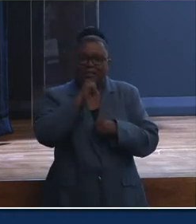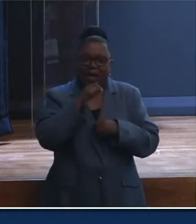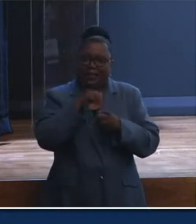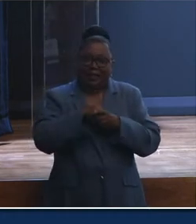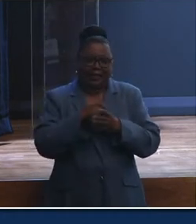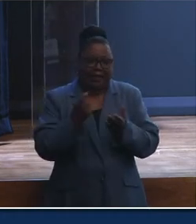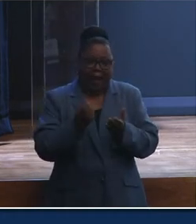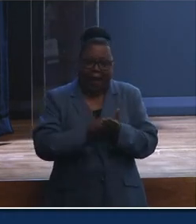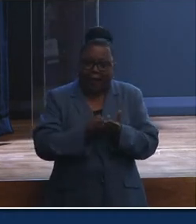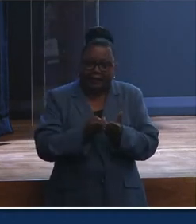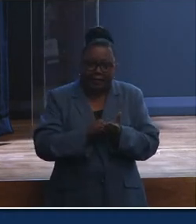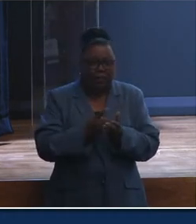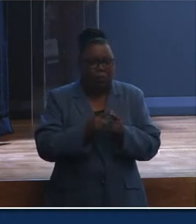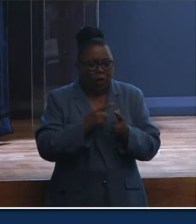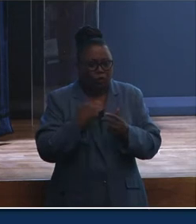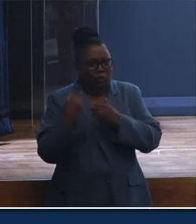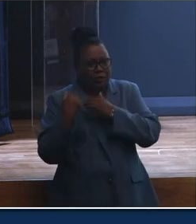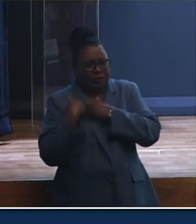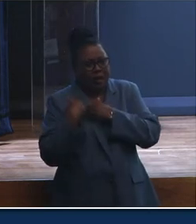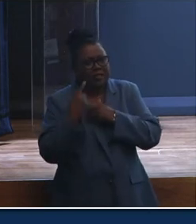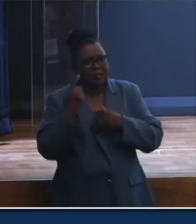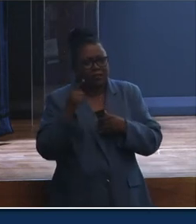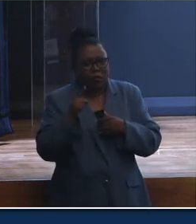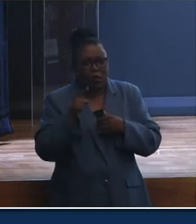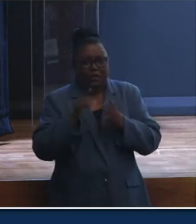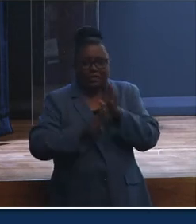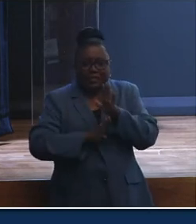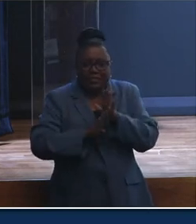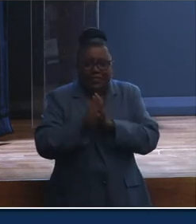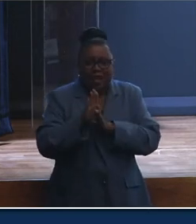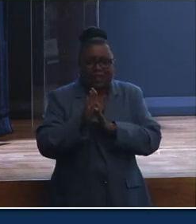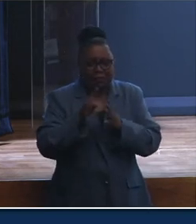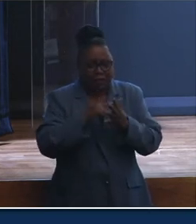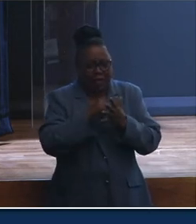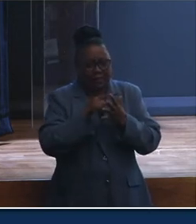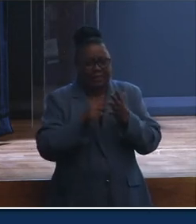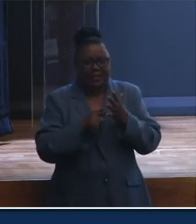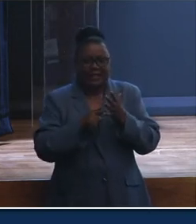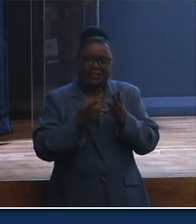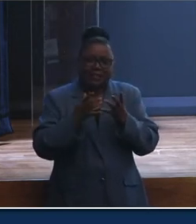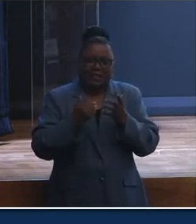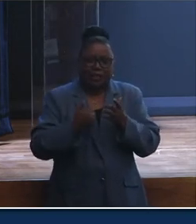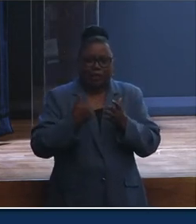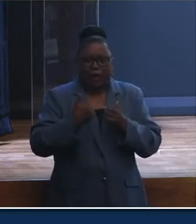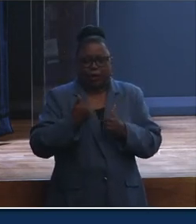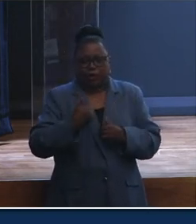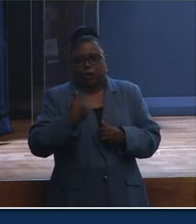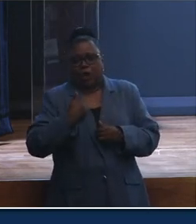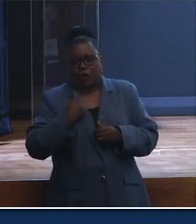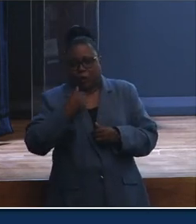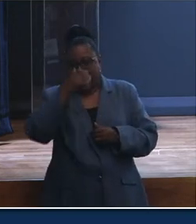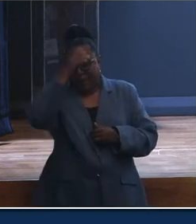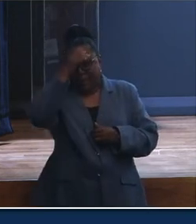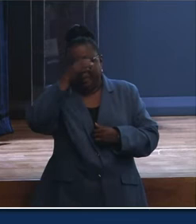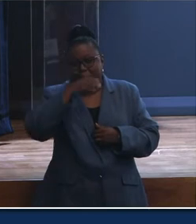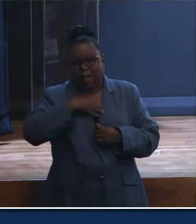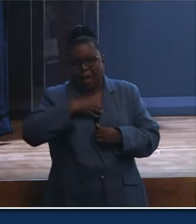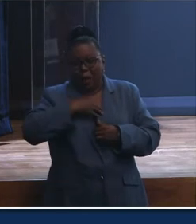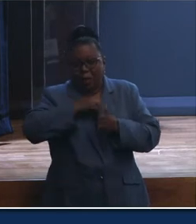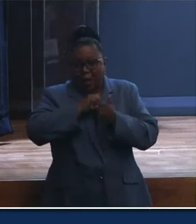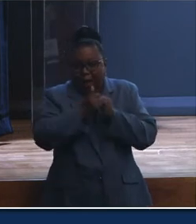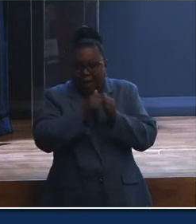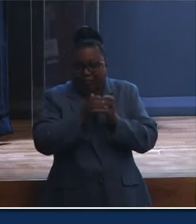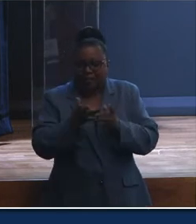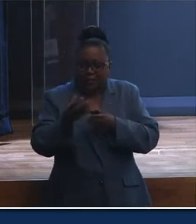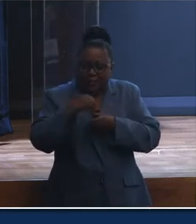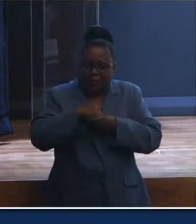in hockey, where you're responsible for the development of these seemingly younger and younger male athletes that